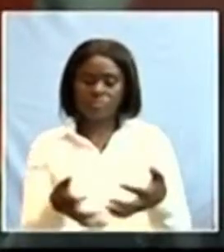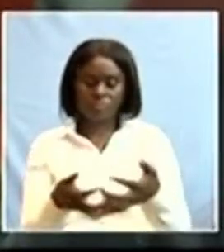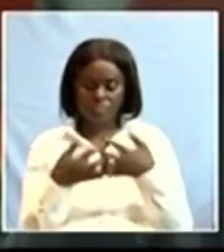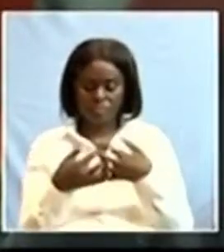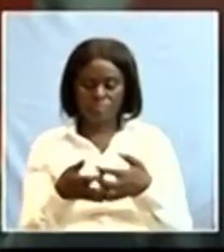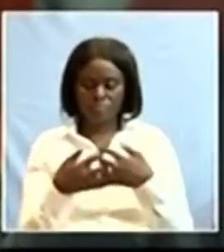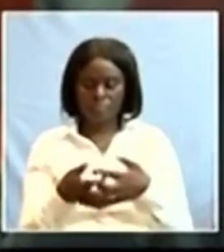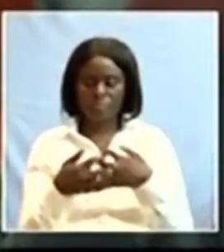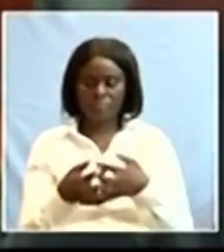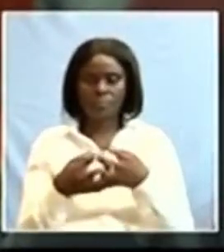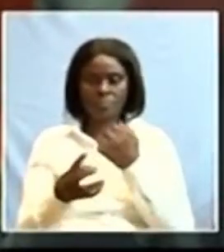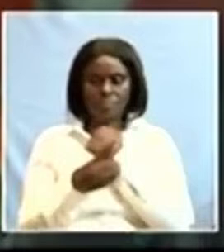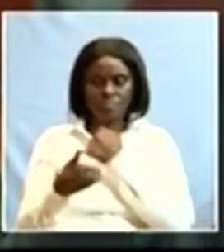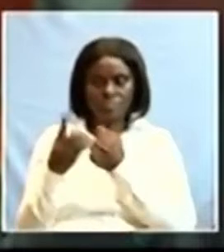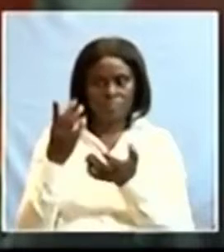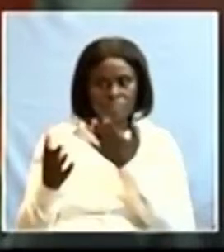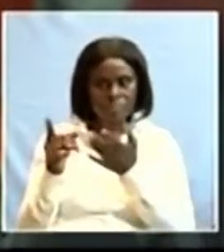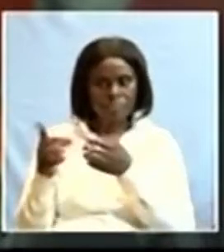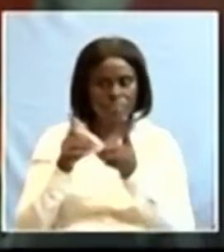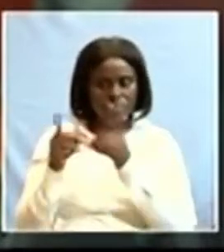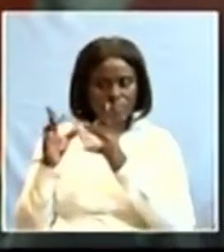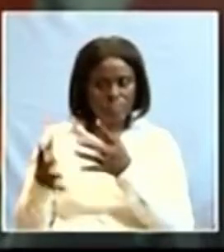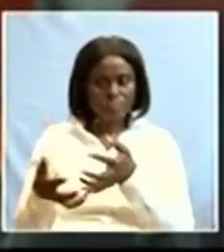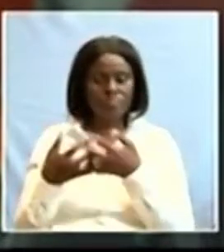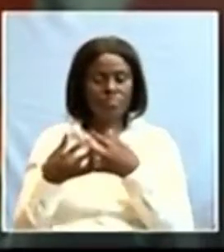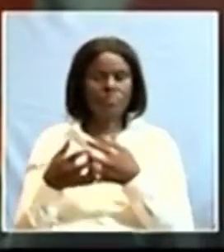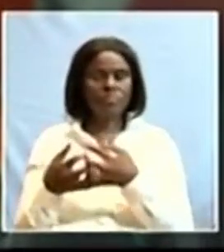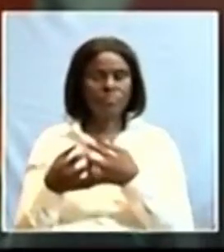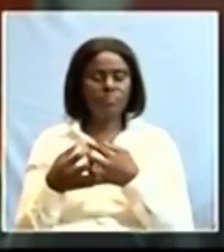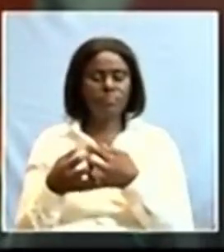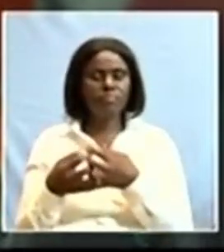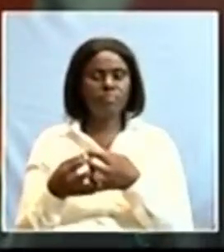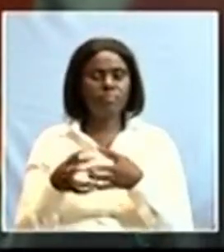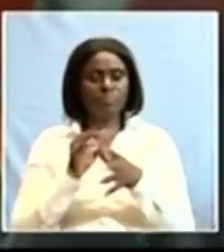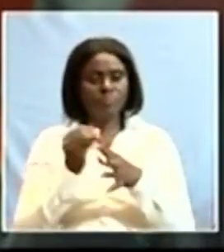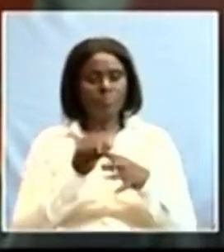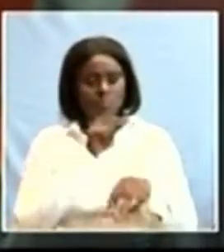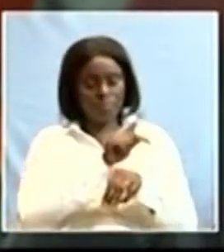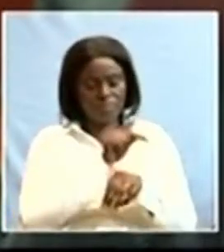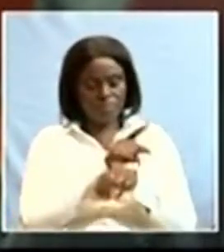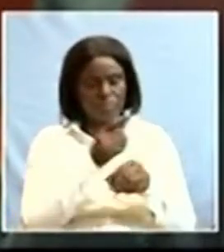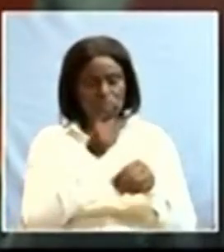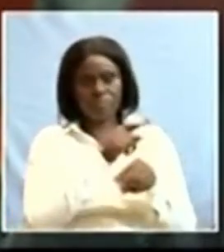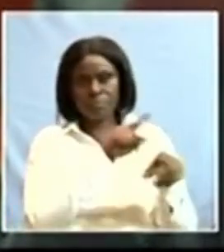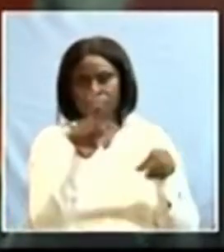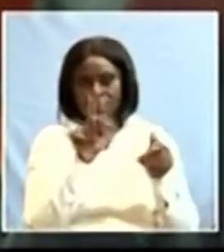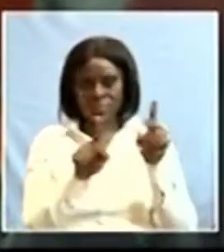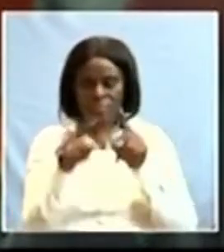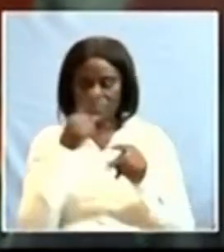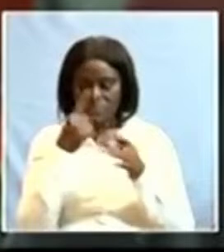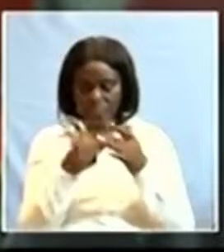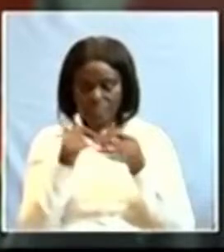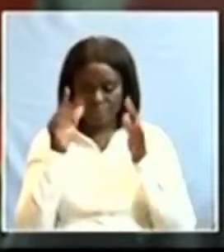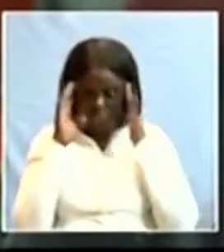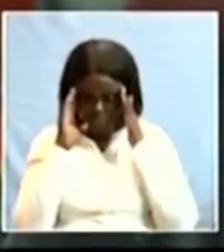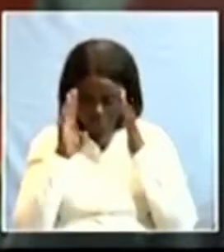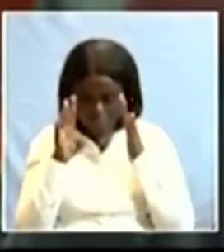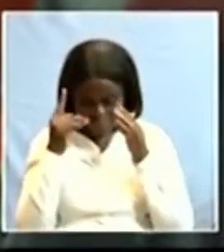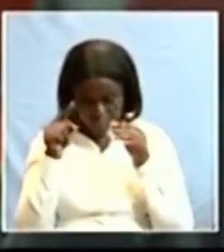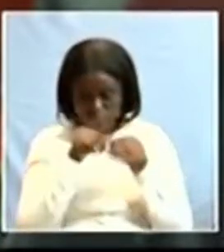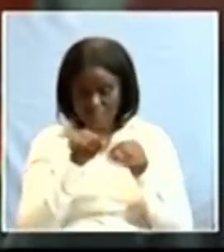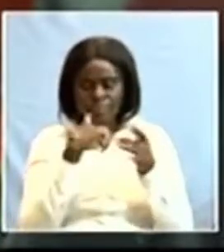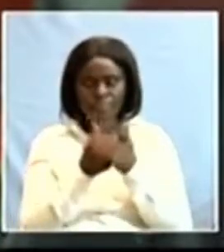department, preferably the director engineering or deputy engineering. Those are the people who were attending for